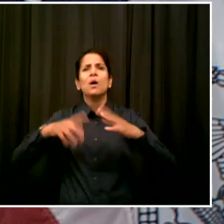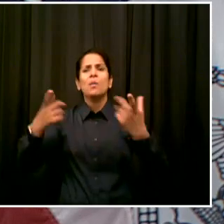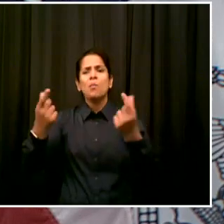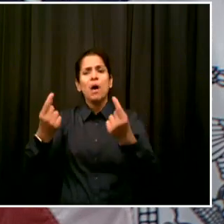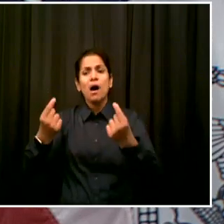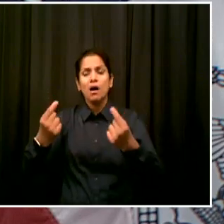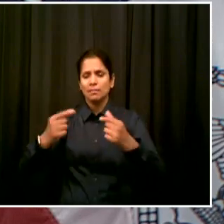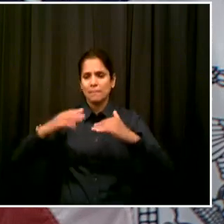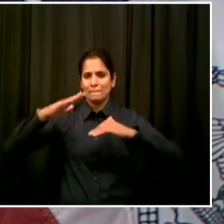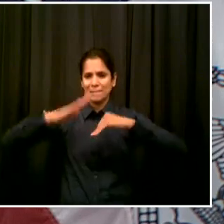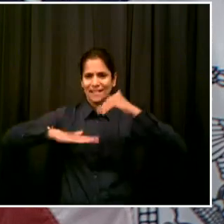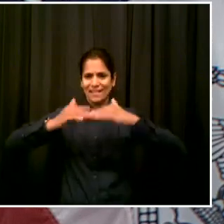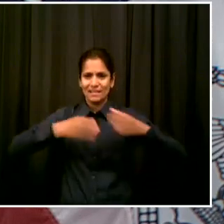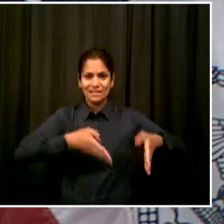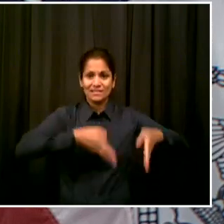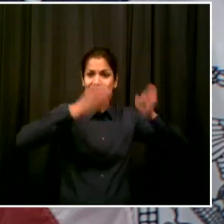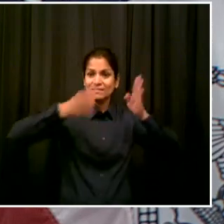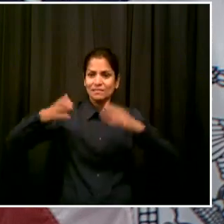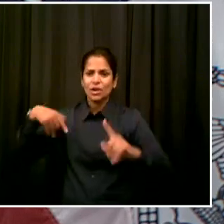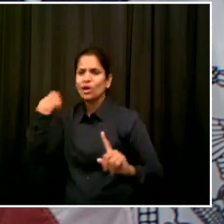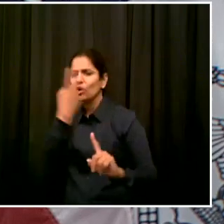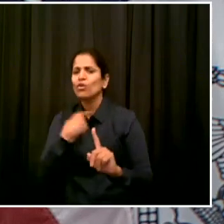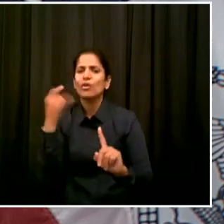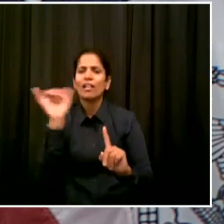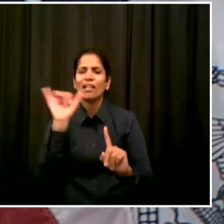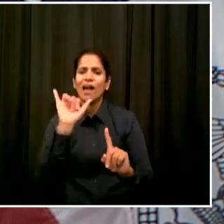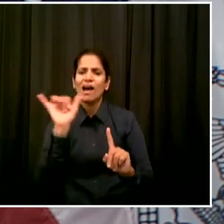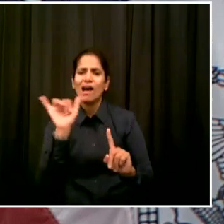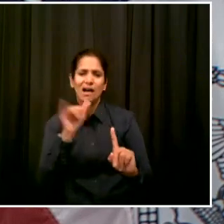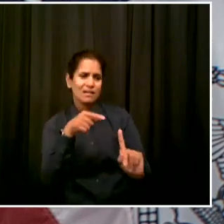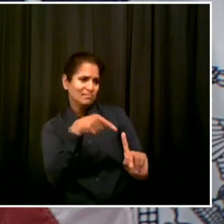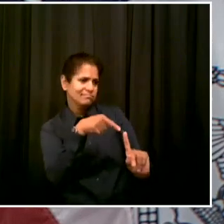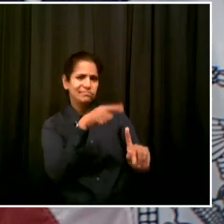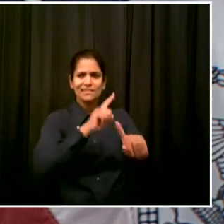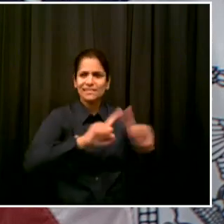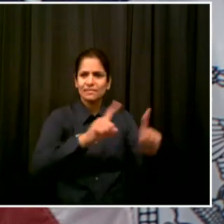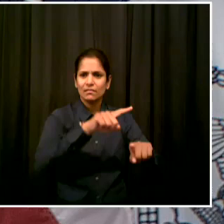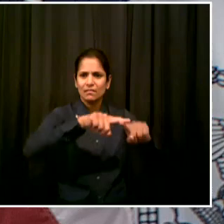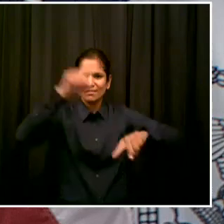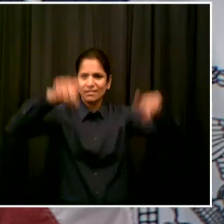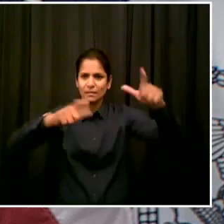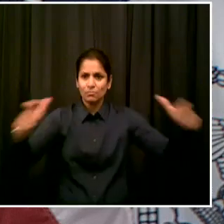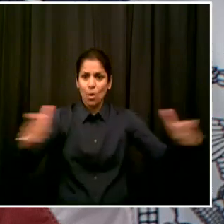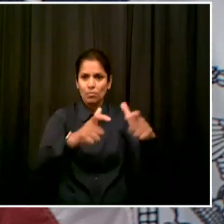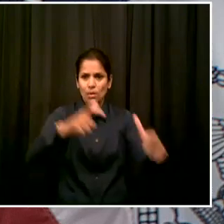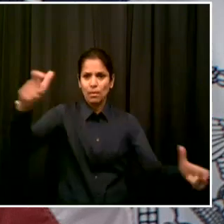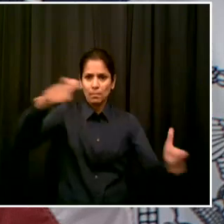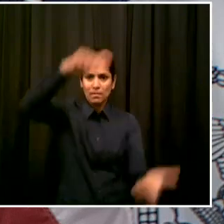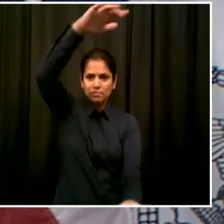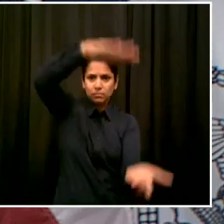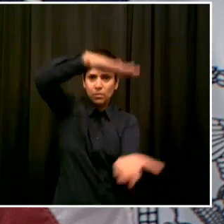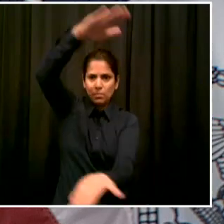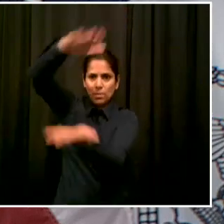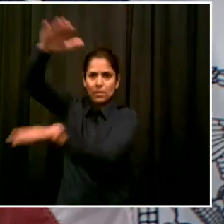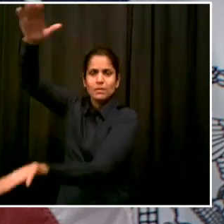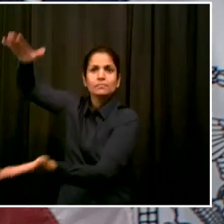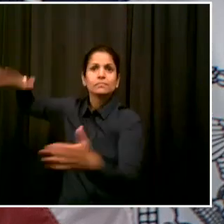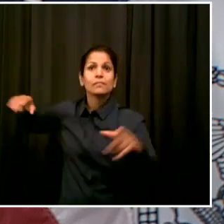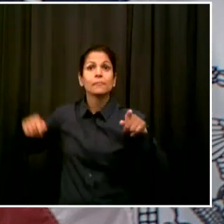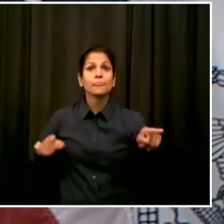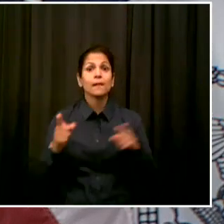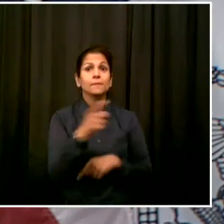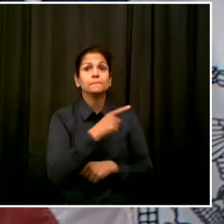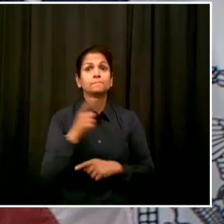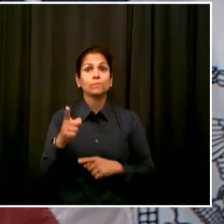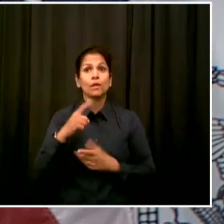situation, I'd say the vast majority, will be kids going to school either 2 days a week or 3 days a week. And then the other days they would be